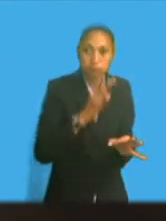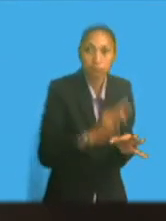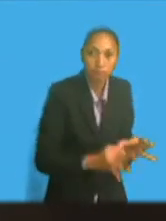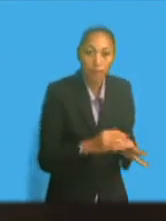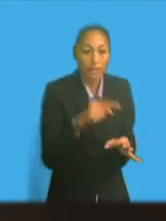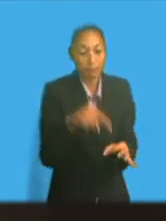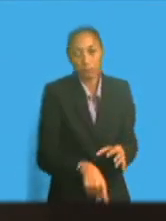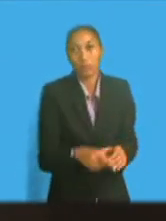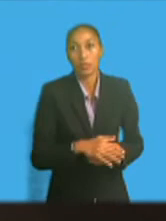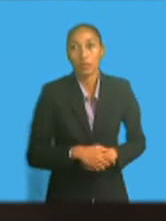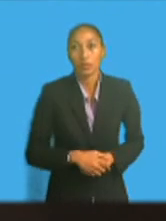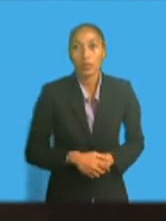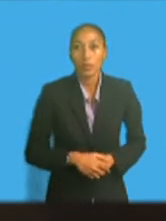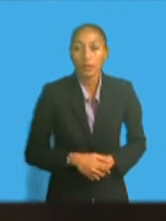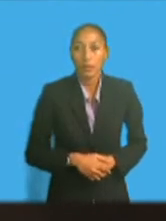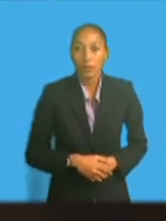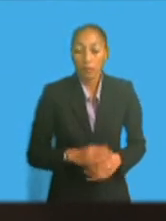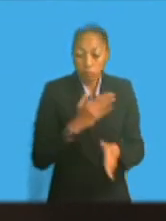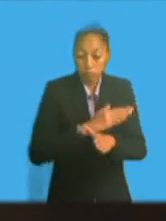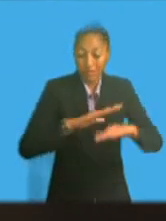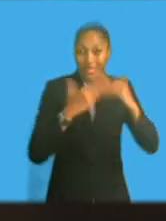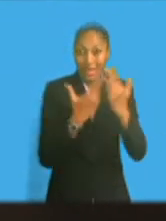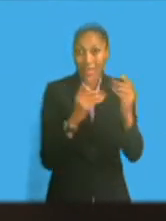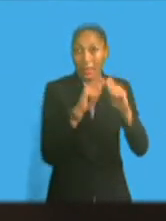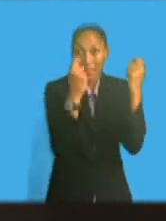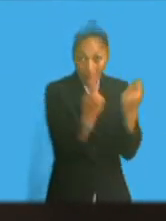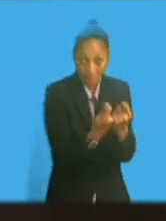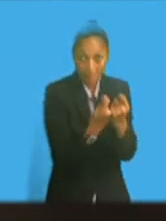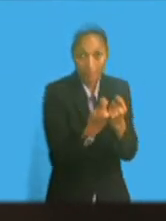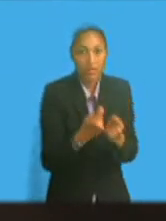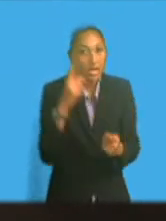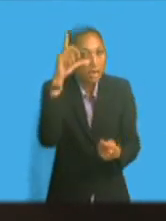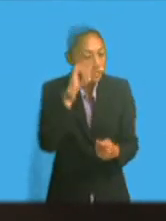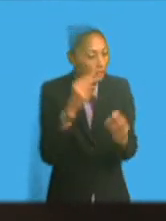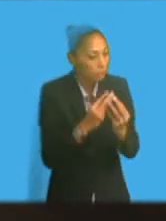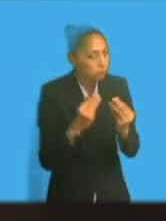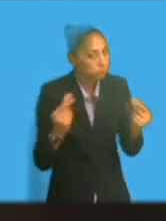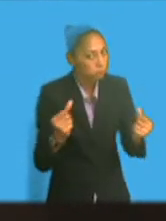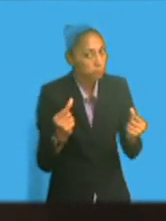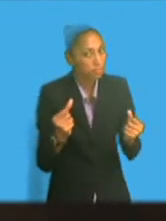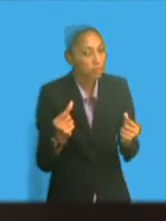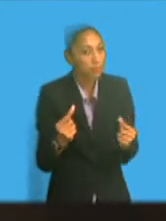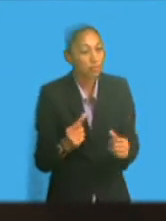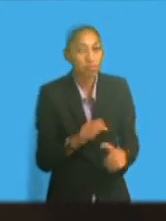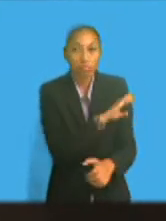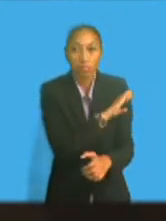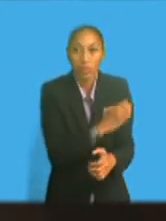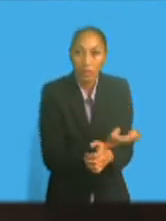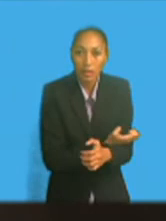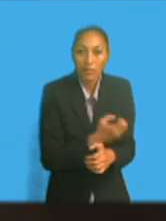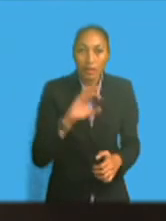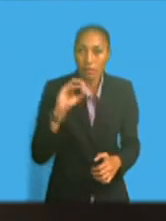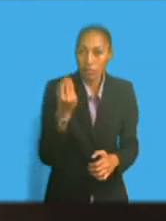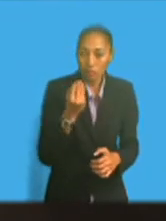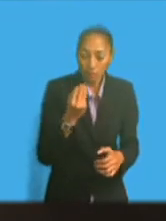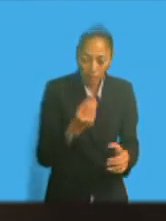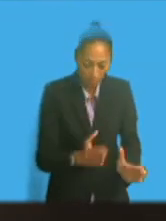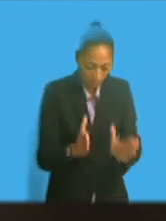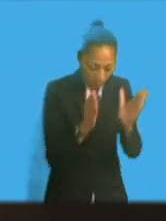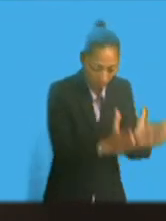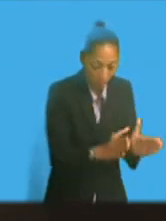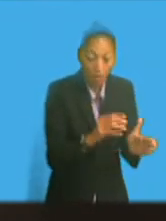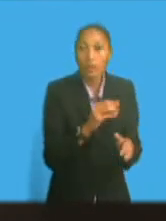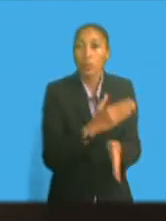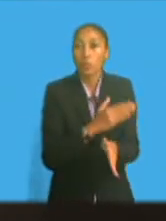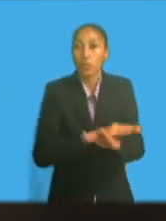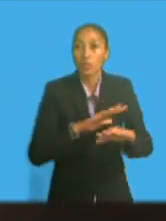partnership. By working together as a team, we can leverage on our strengths to position our sector and workforce